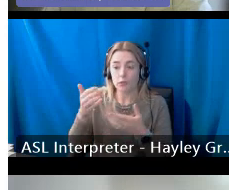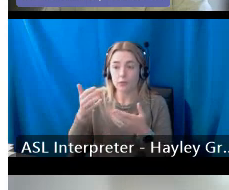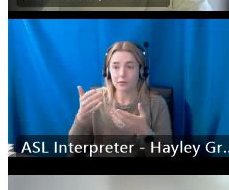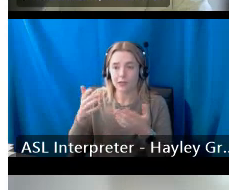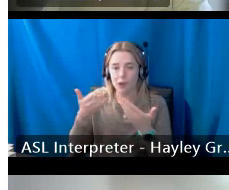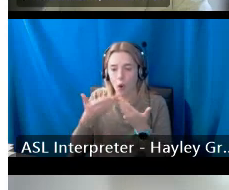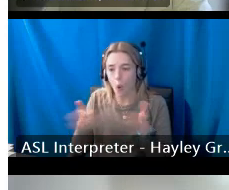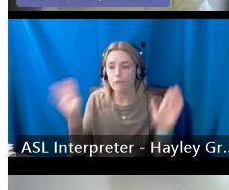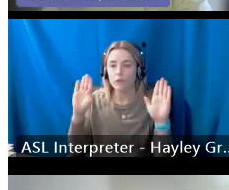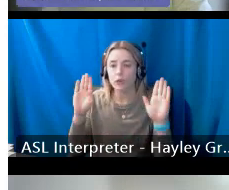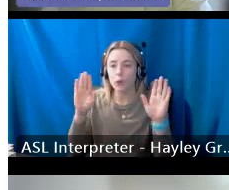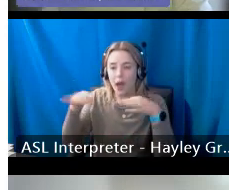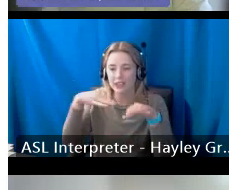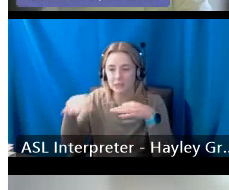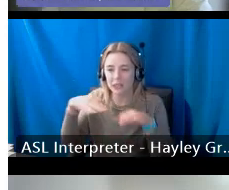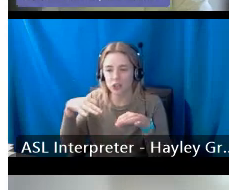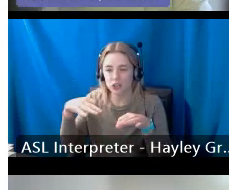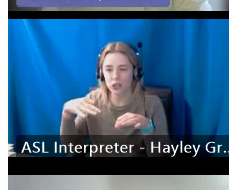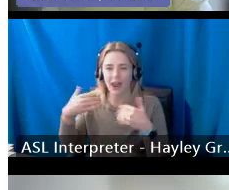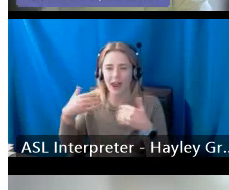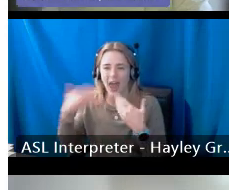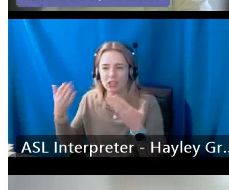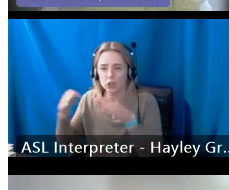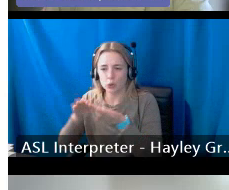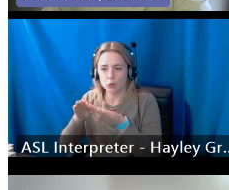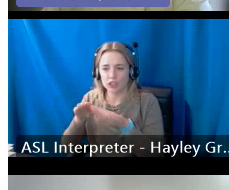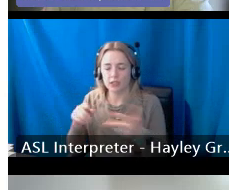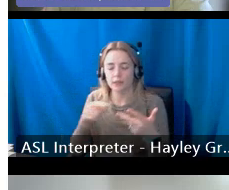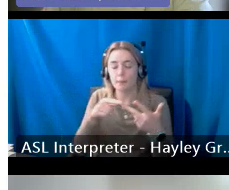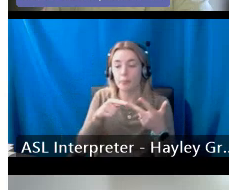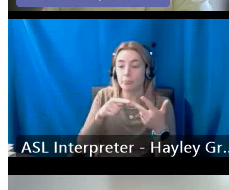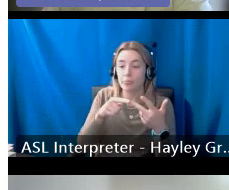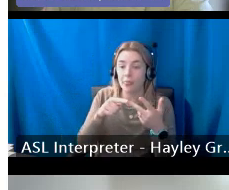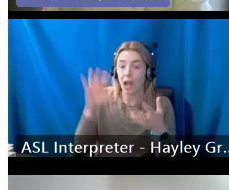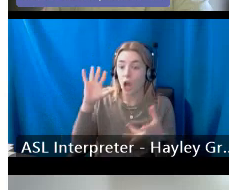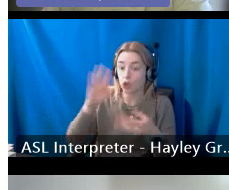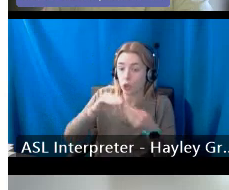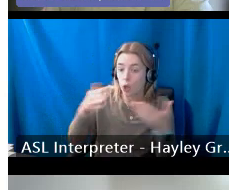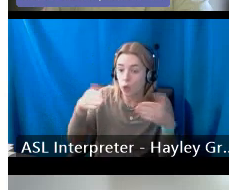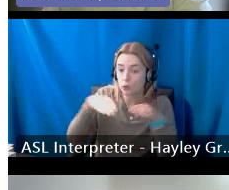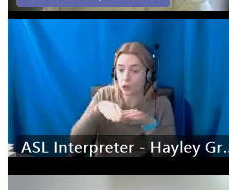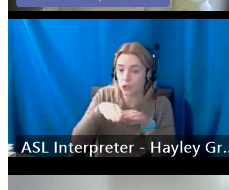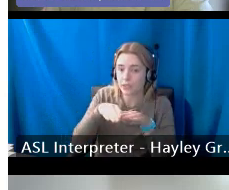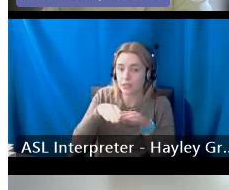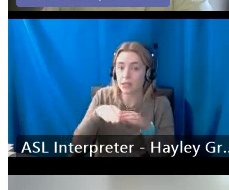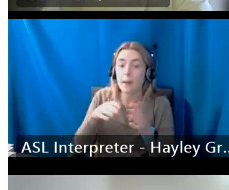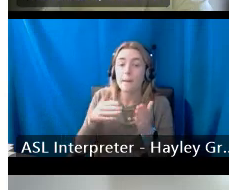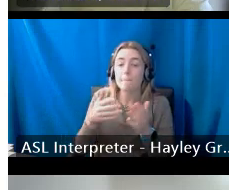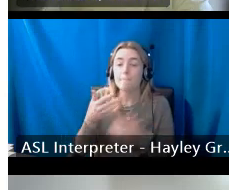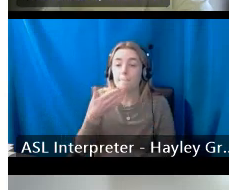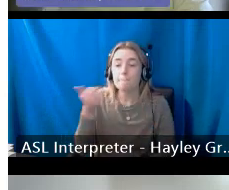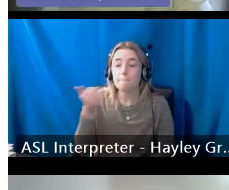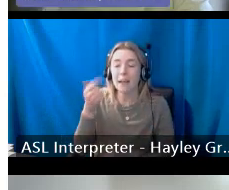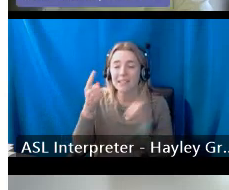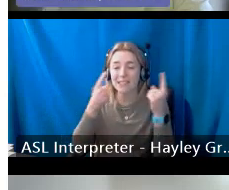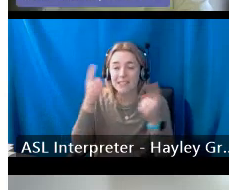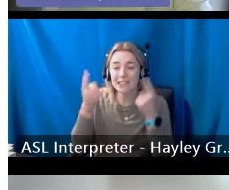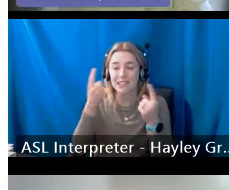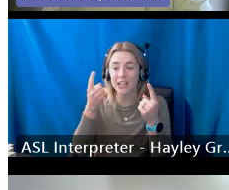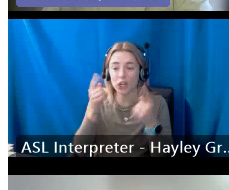conclusions. And look at the third point, draws conclusions to which pieces are best considered in their argument,